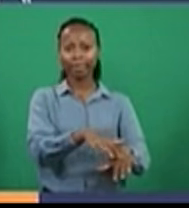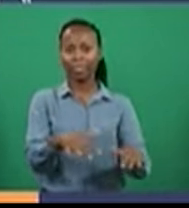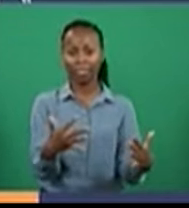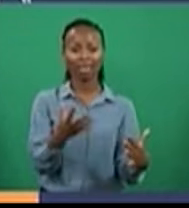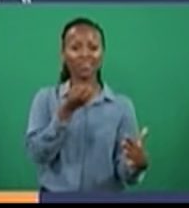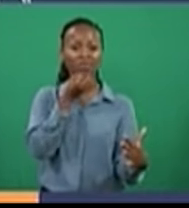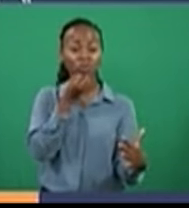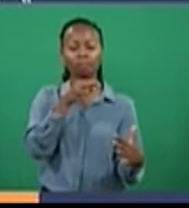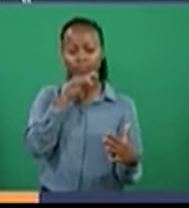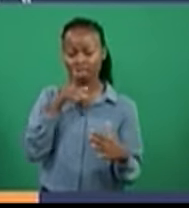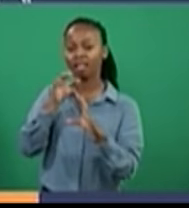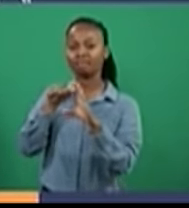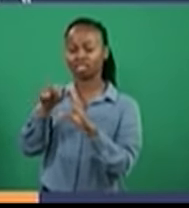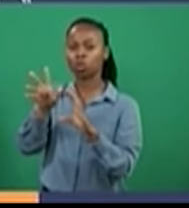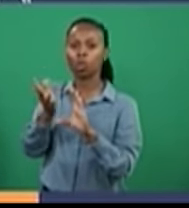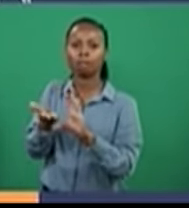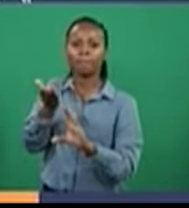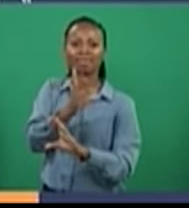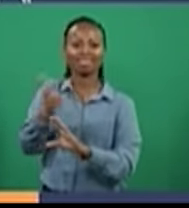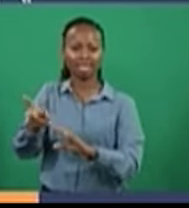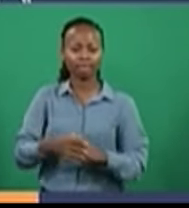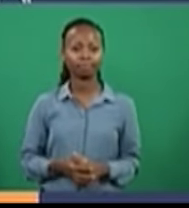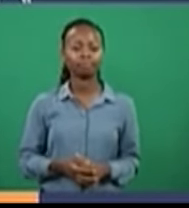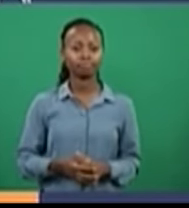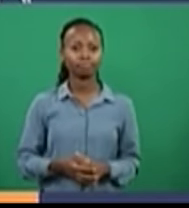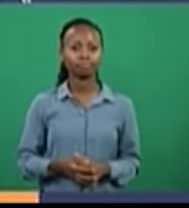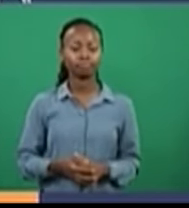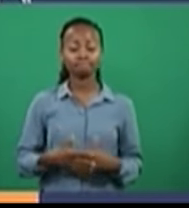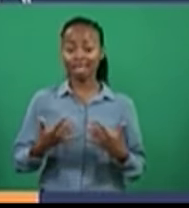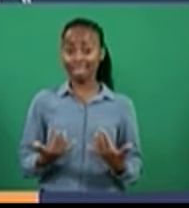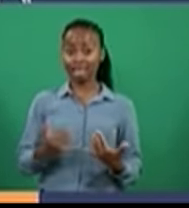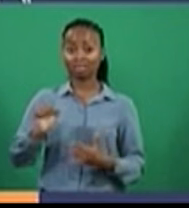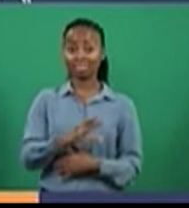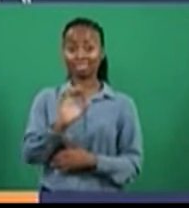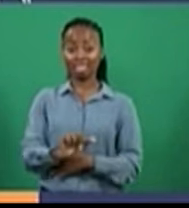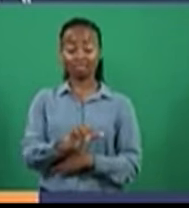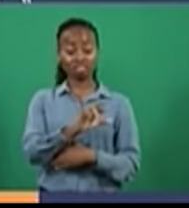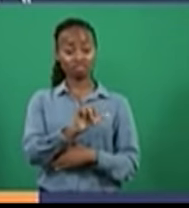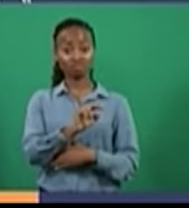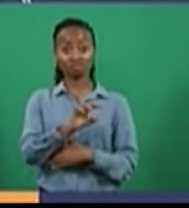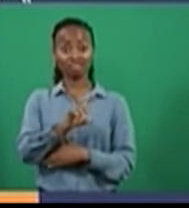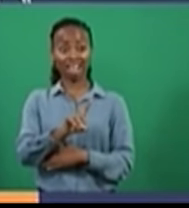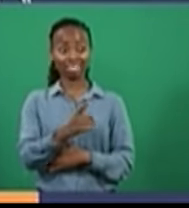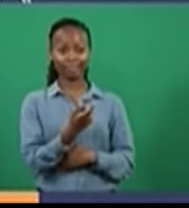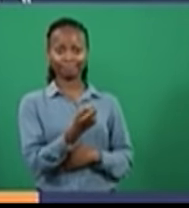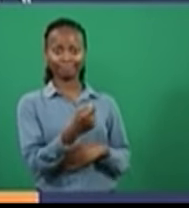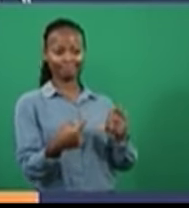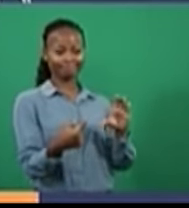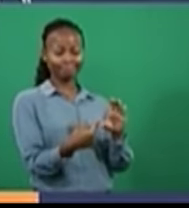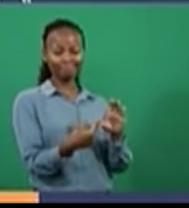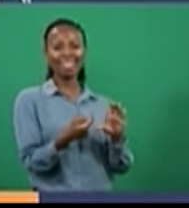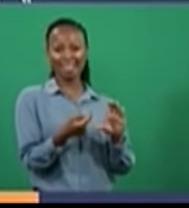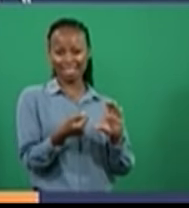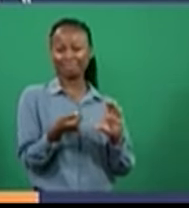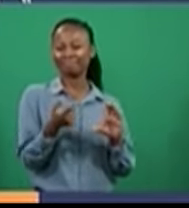Considering the exchange rate, the rand has been trading somewhat weaker than we expected at our last MPC